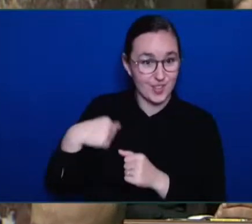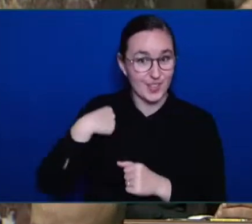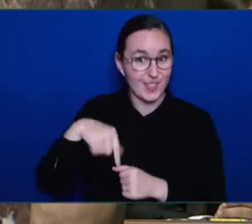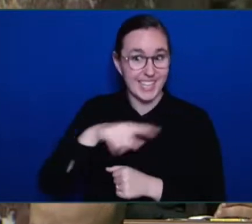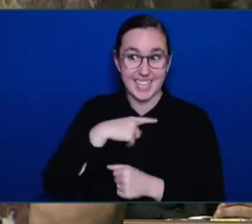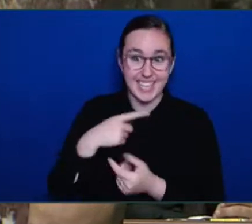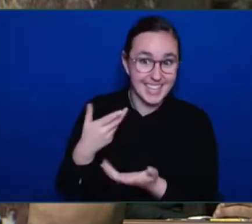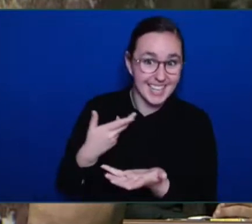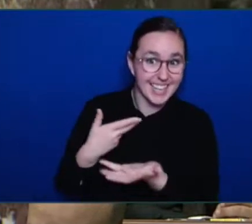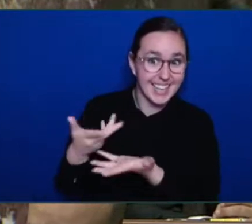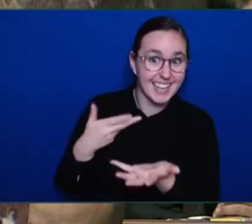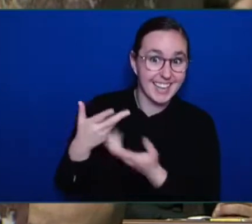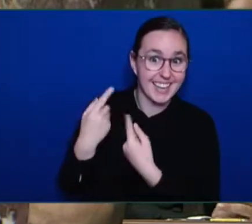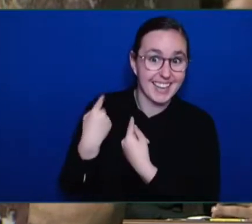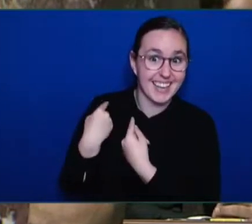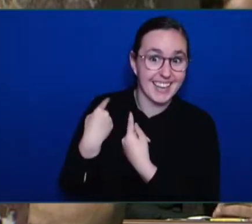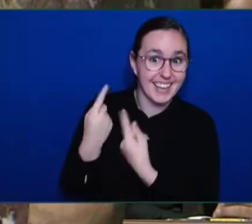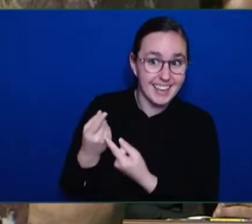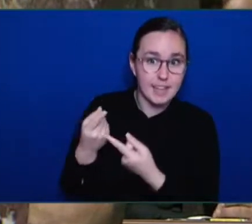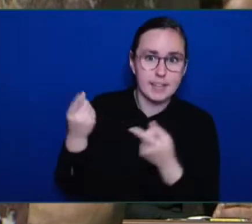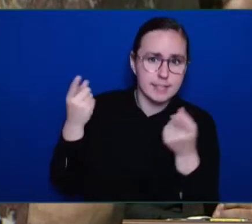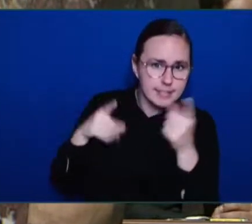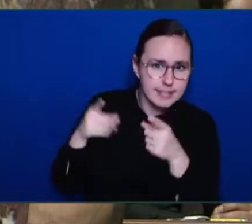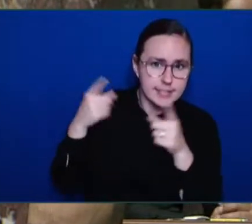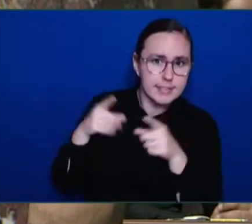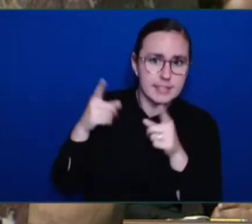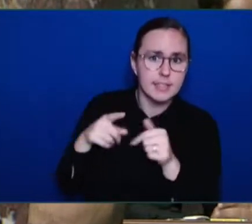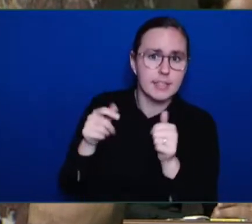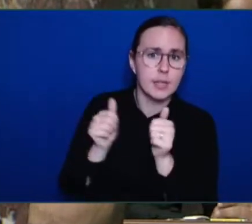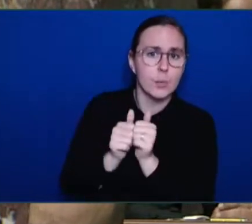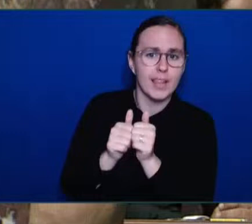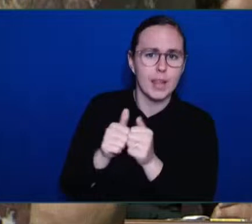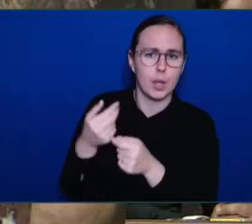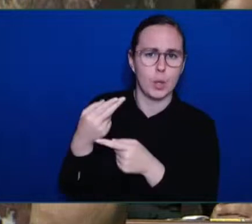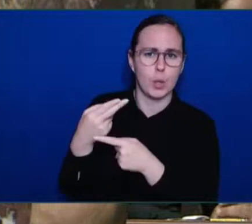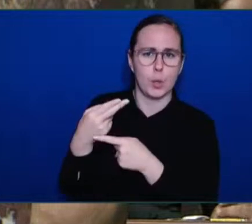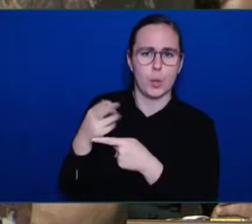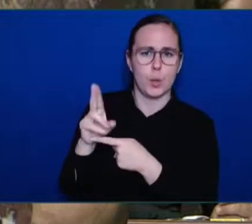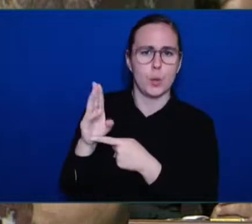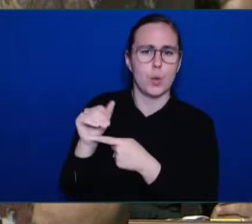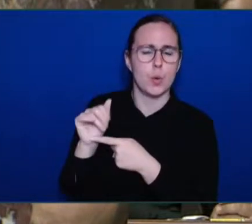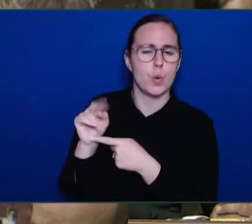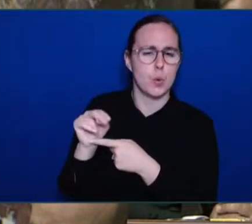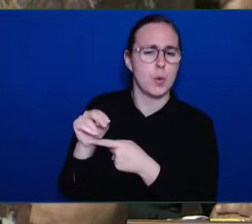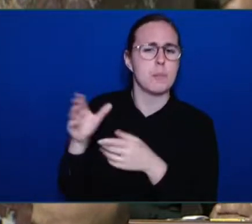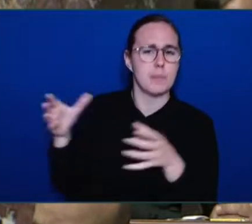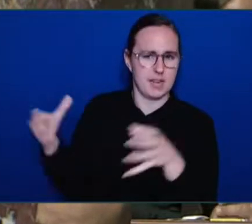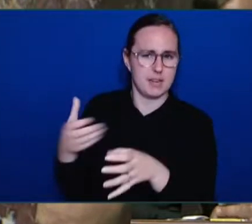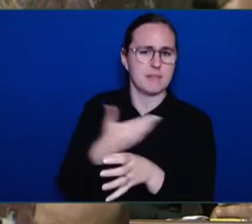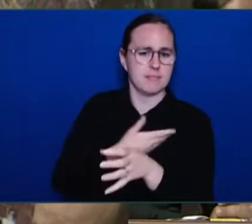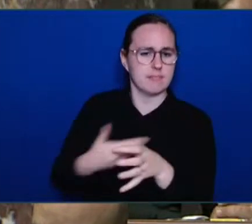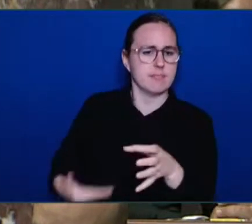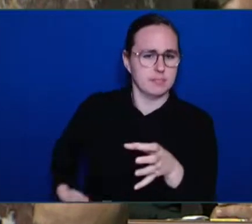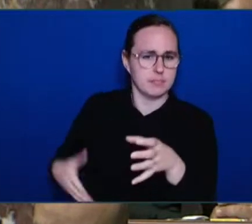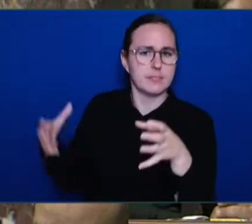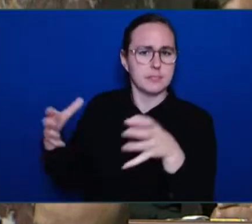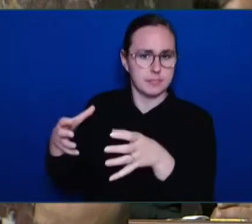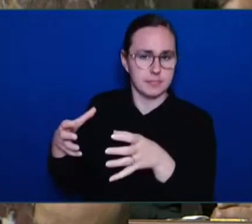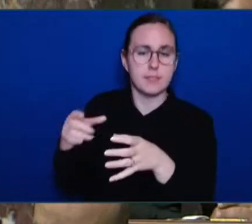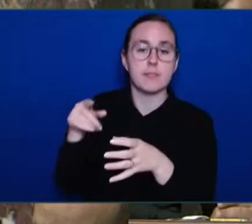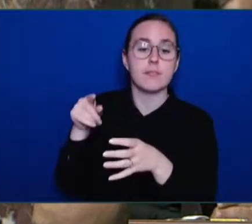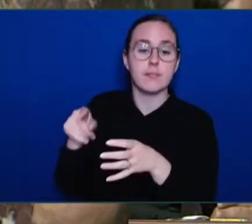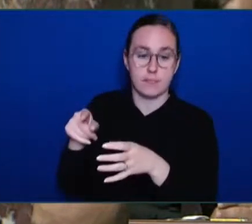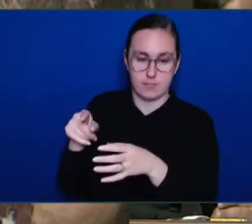the following to say from the Mayor of Kelowna, Colin Bazran. Today's announcement of the Lepard-Butler report is